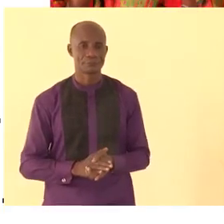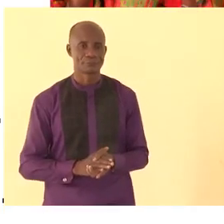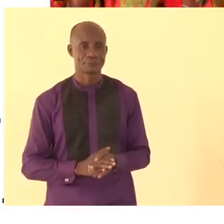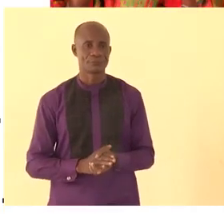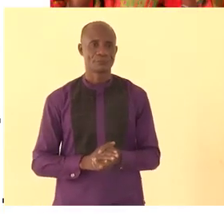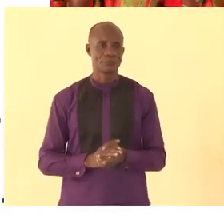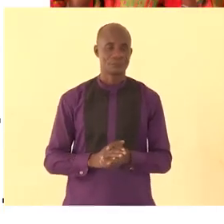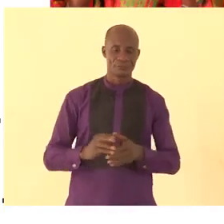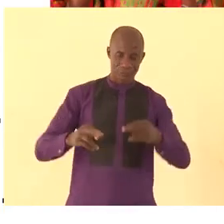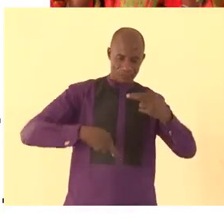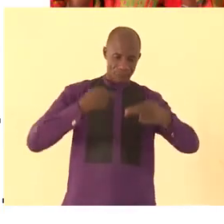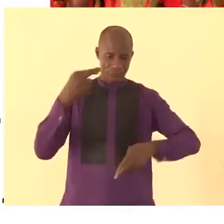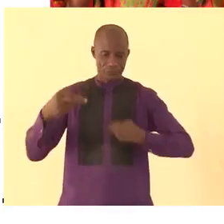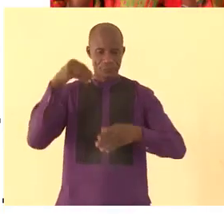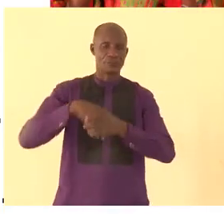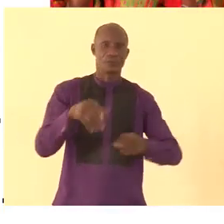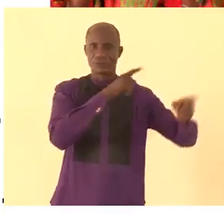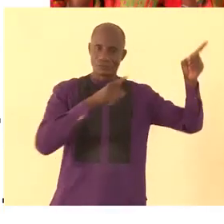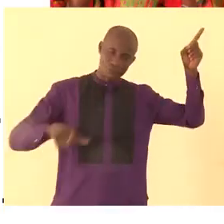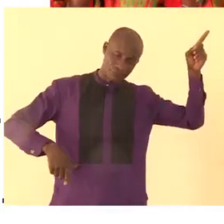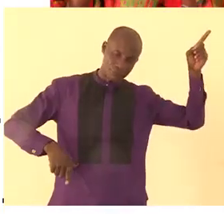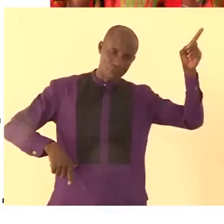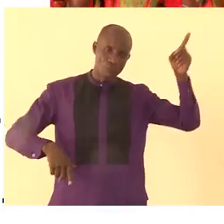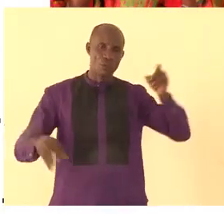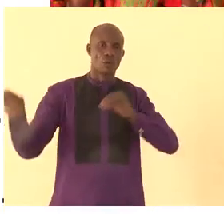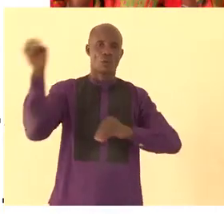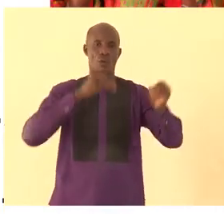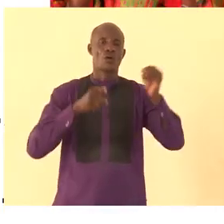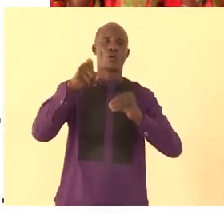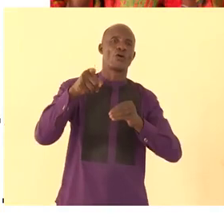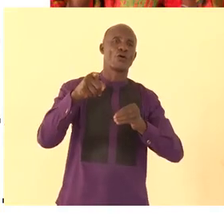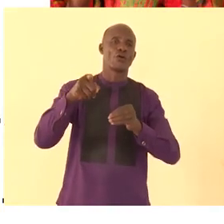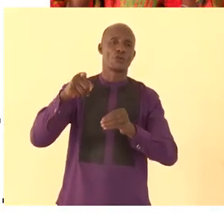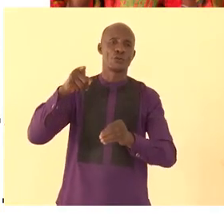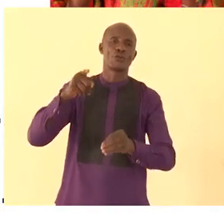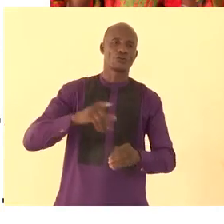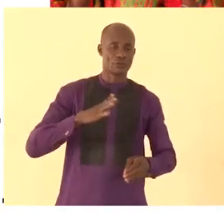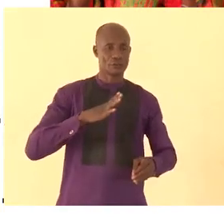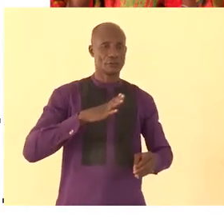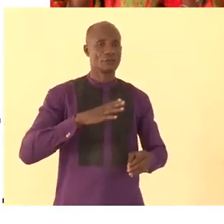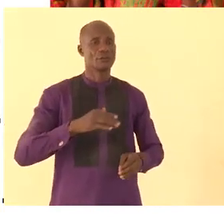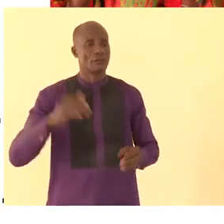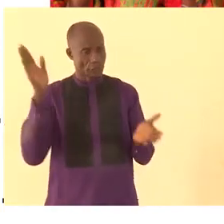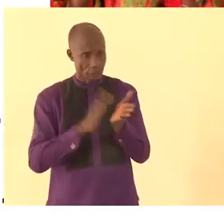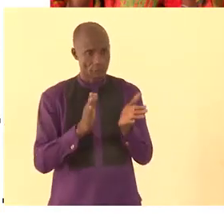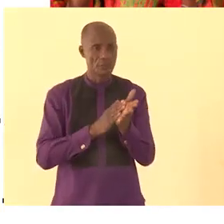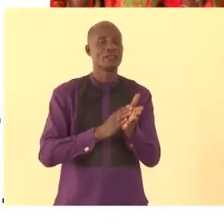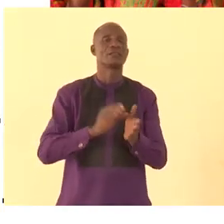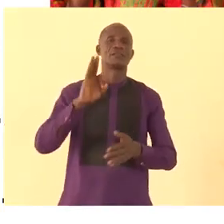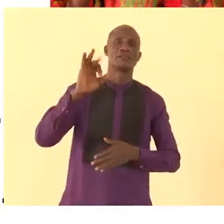hearts. Rejoice in the Lord, O you just, for praise is fitting